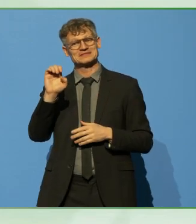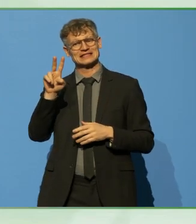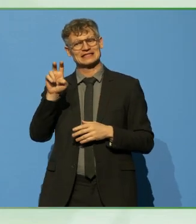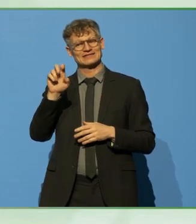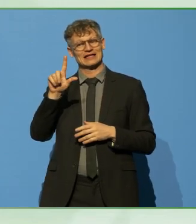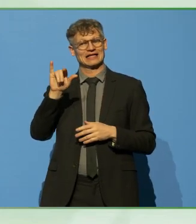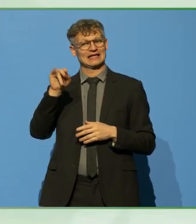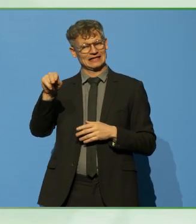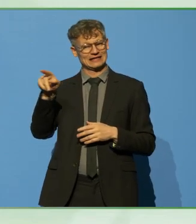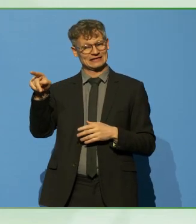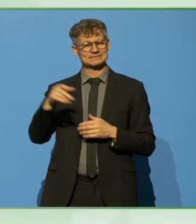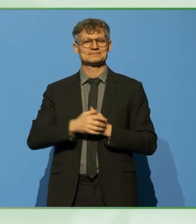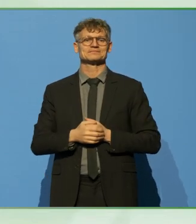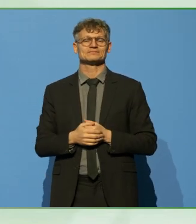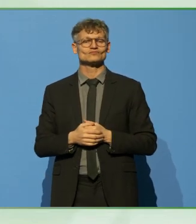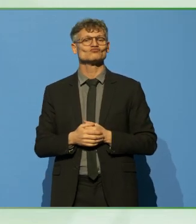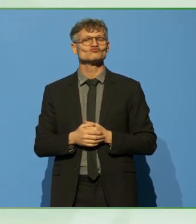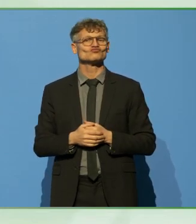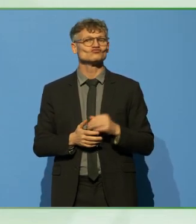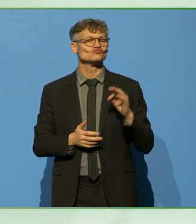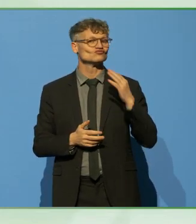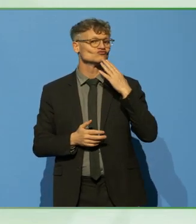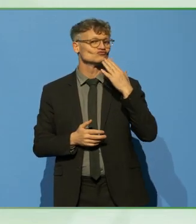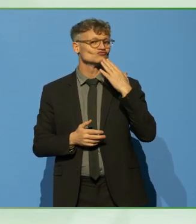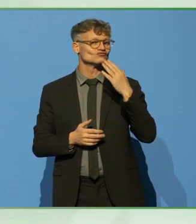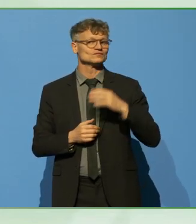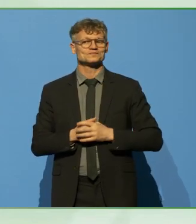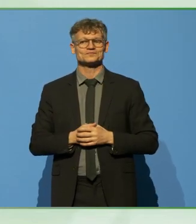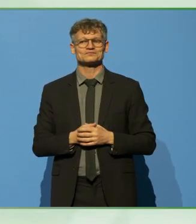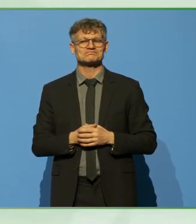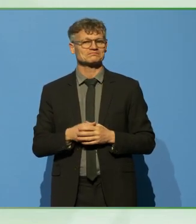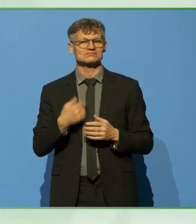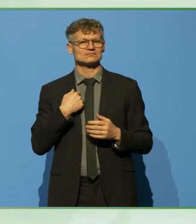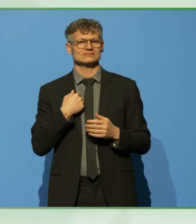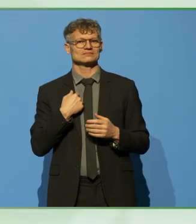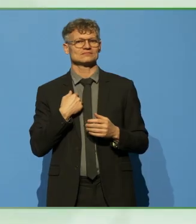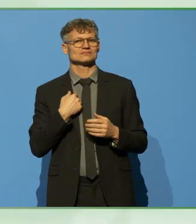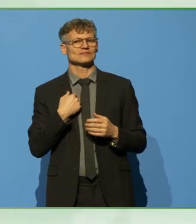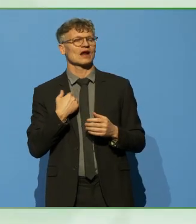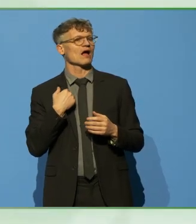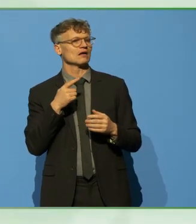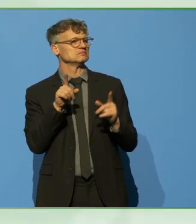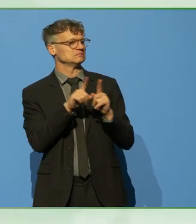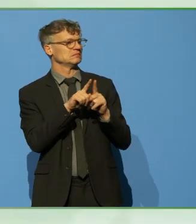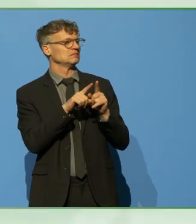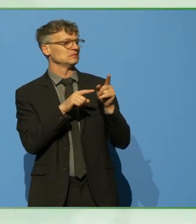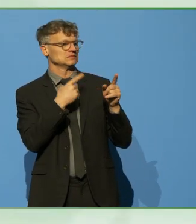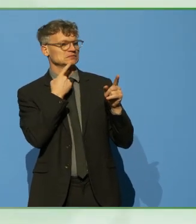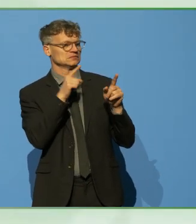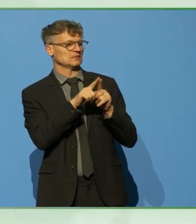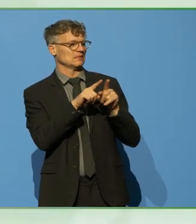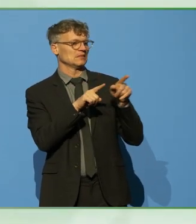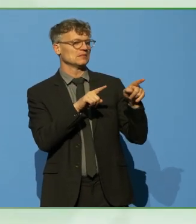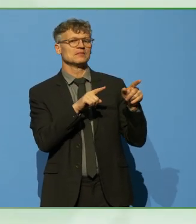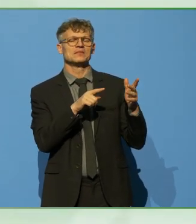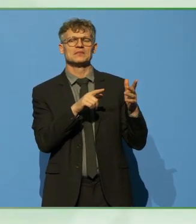Yeah, thank you very much. Well, I think a lot of things I can echo, and it also is logic because we work